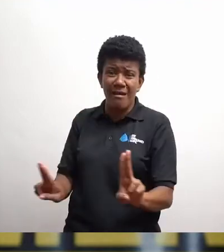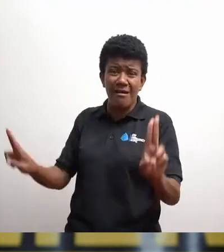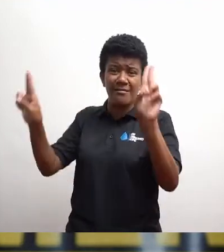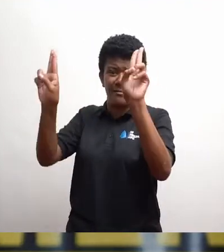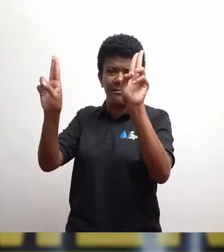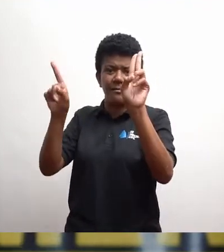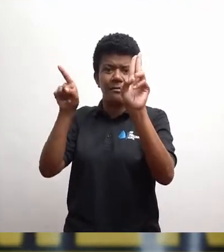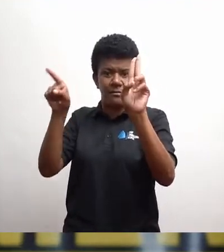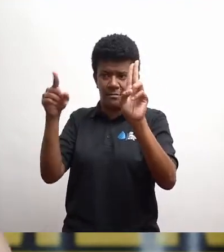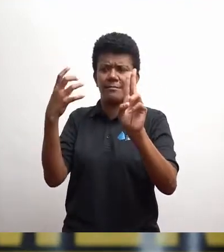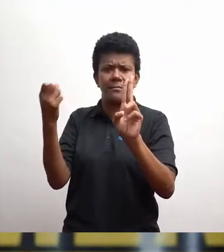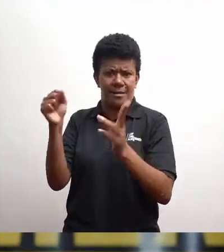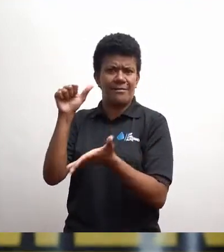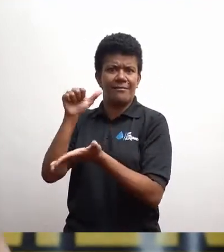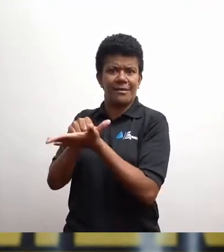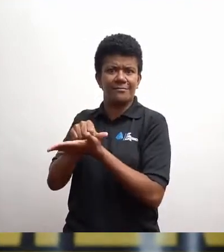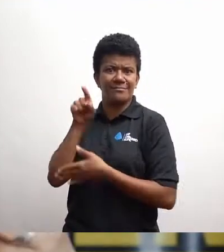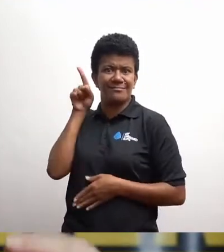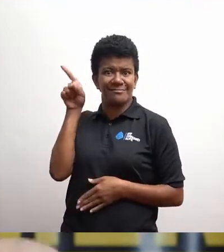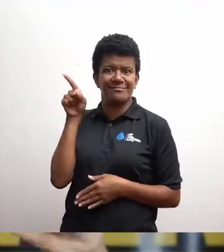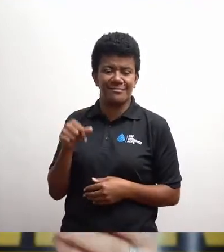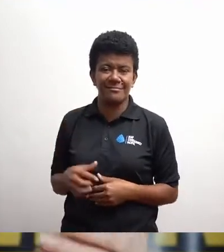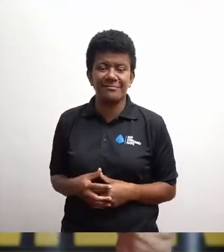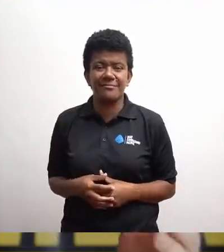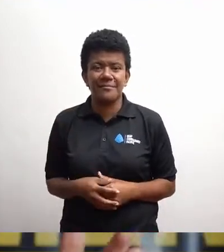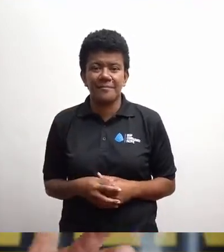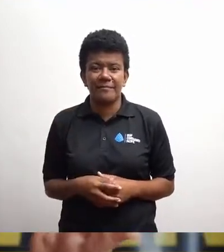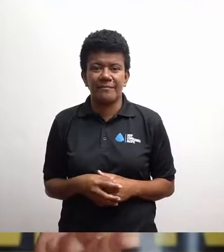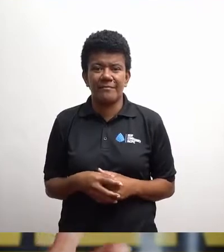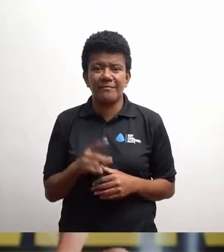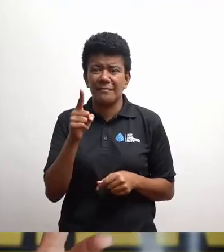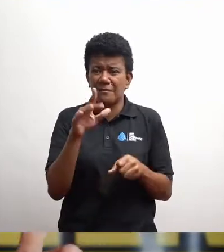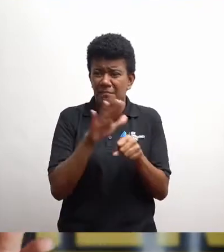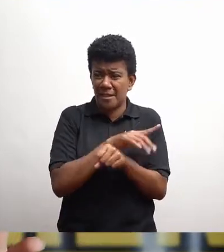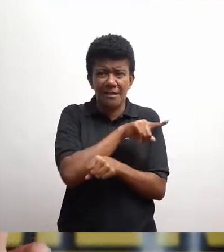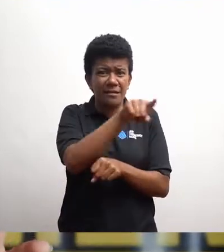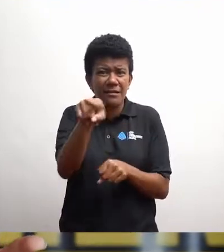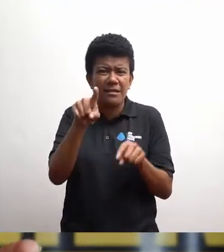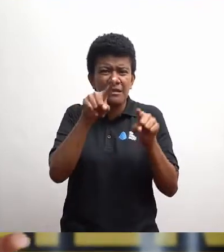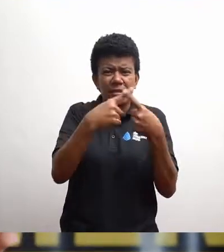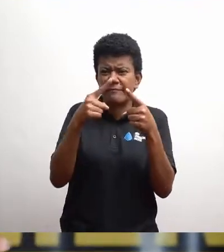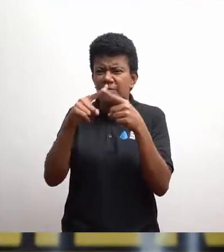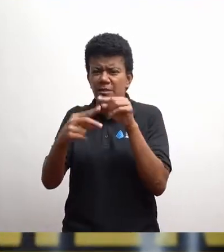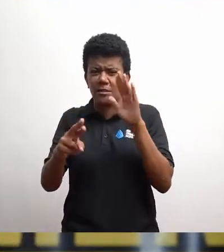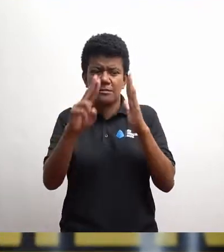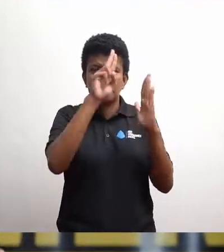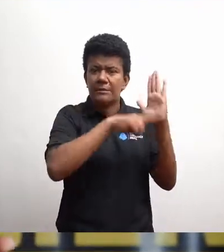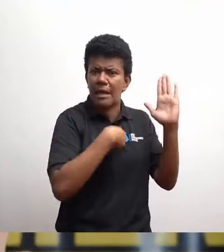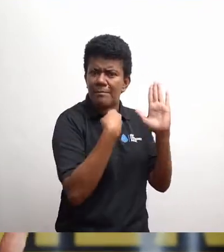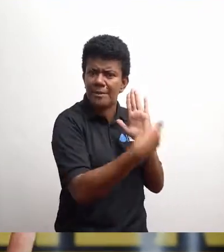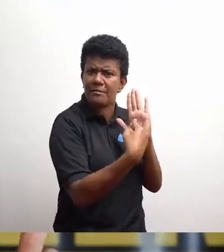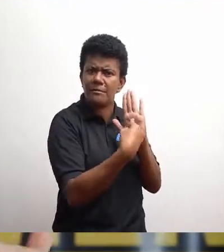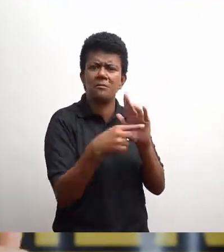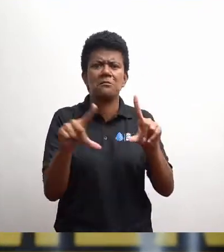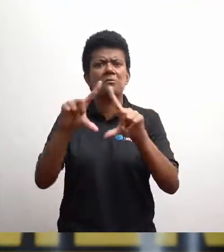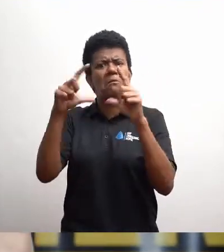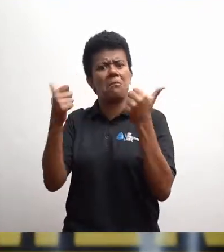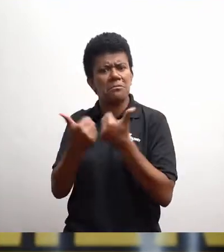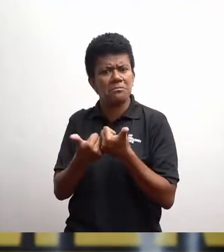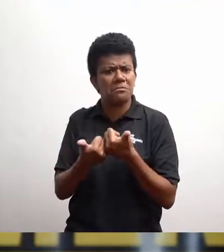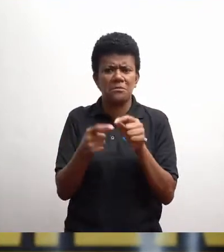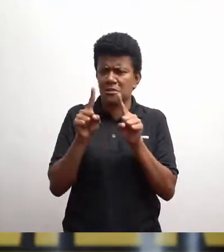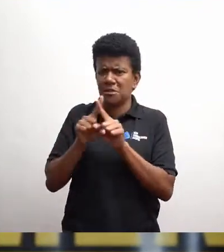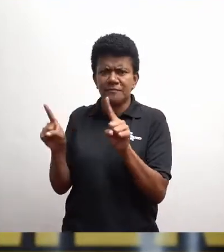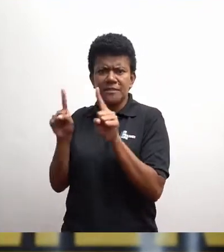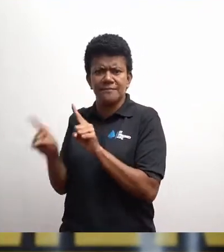Rights. That then is further codified into various other conventions and treaties. And then